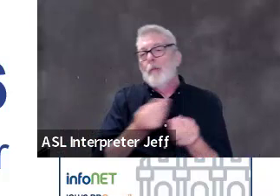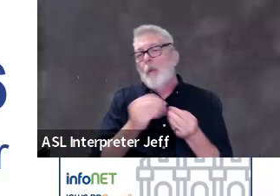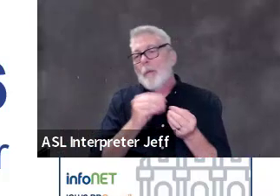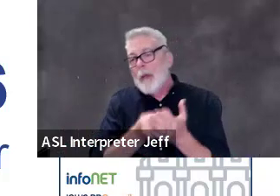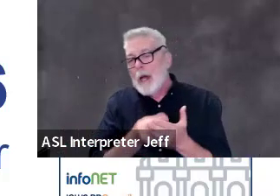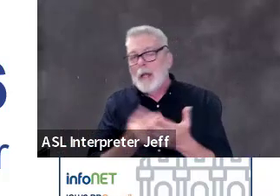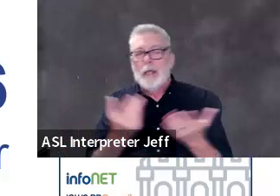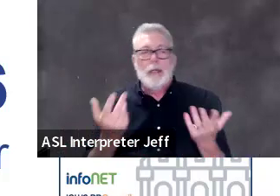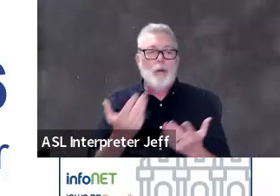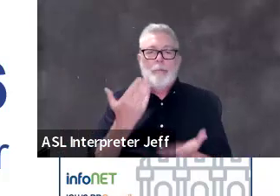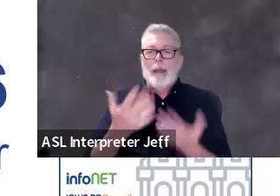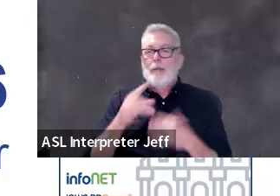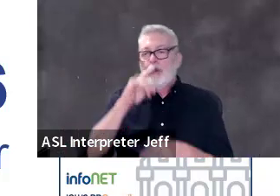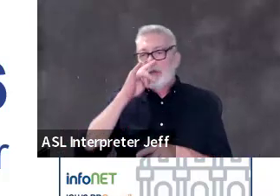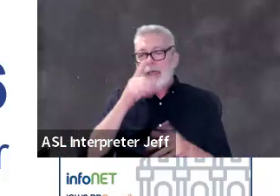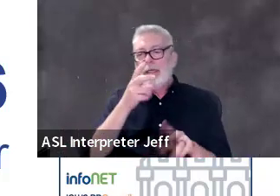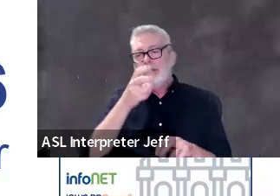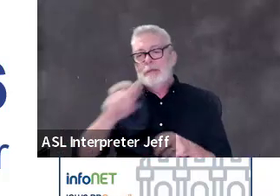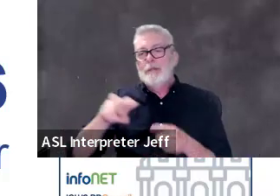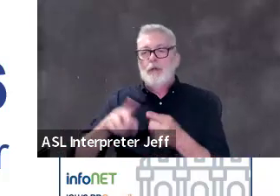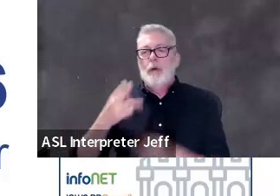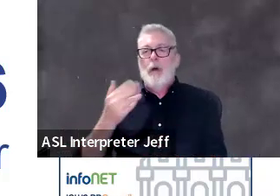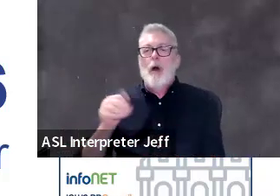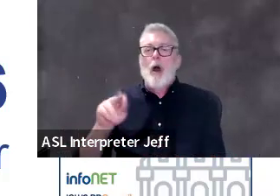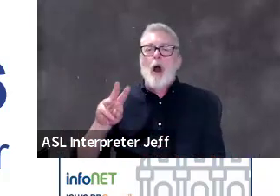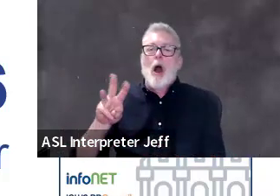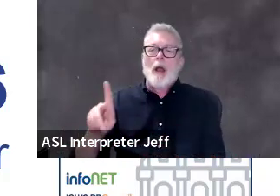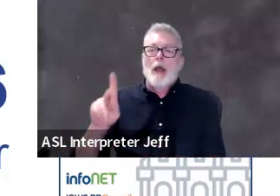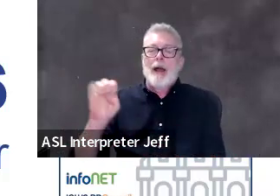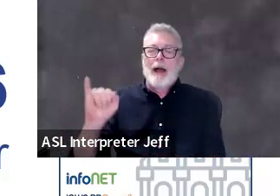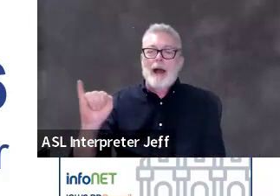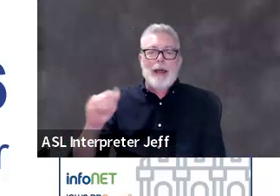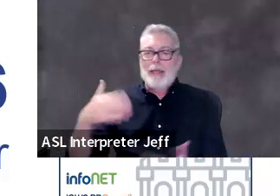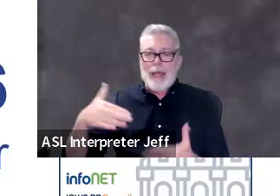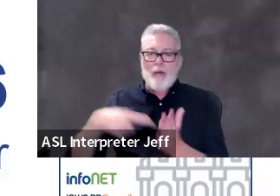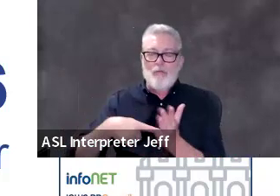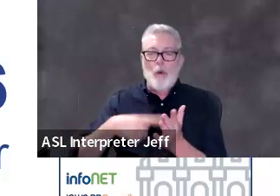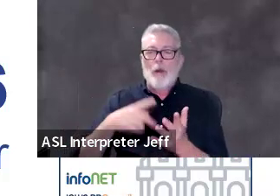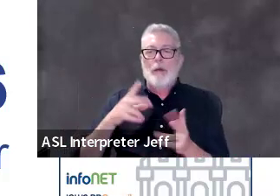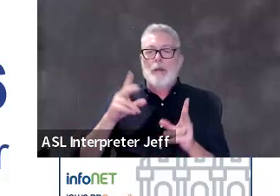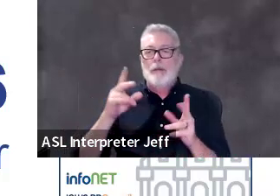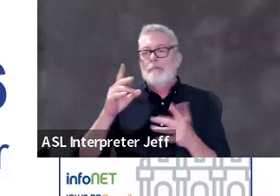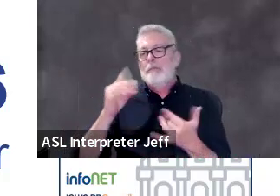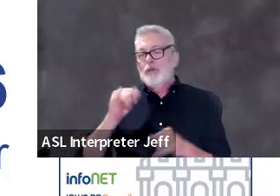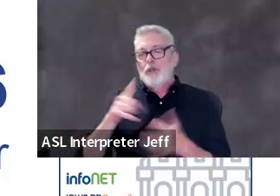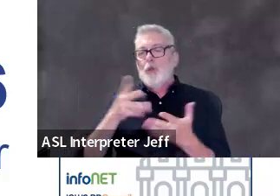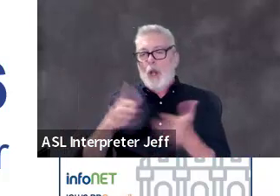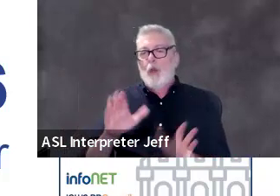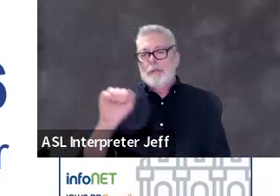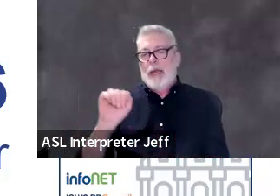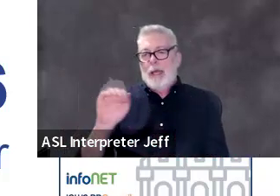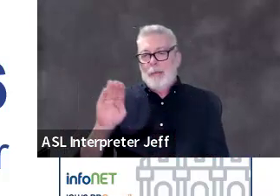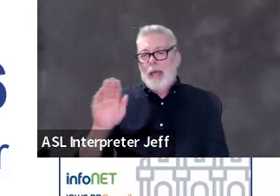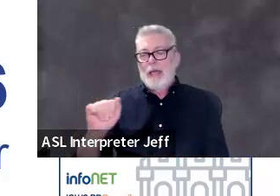on, your kids go on Hawkeye, that you can't quite afford private insurance yet. You'll lose the ABA services.